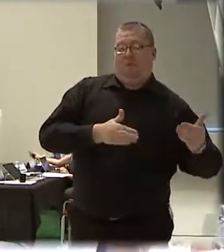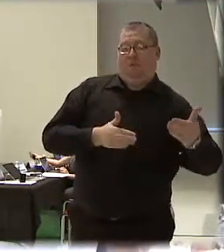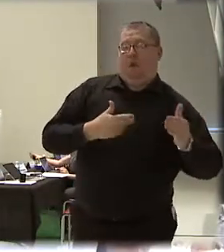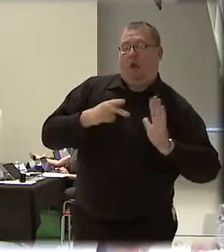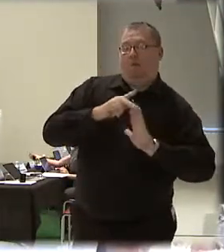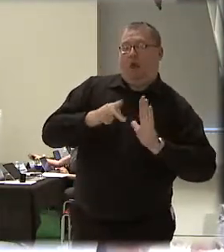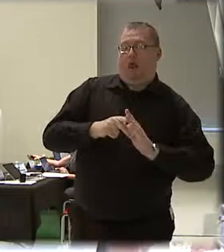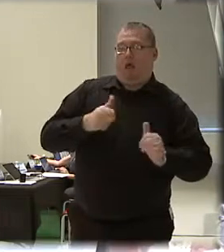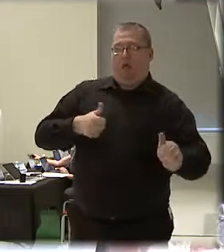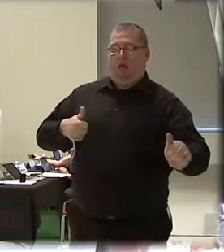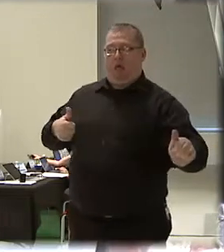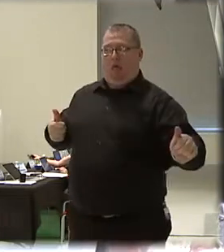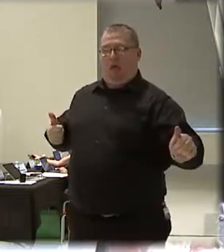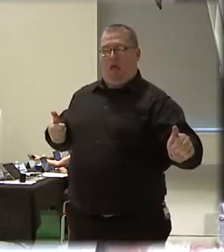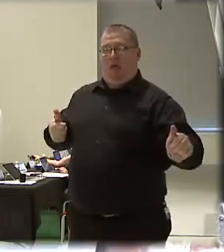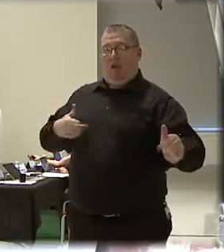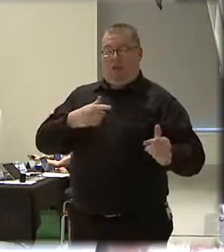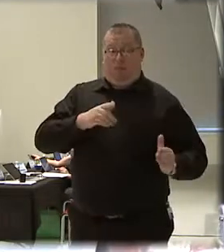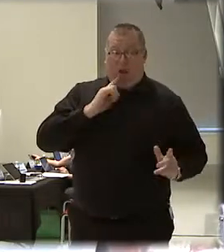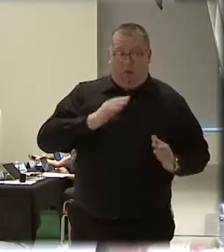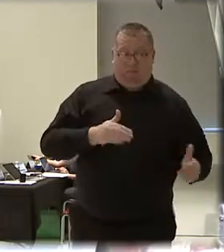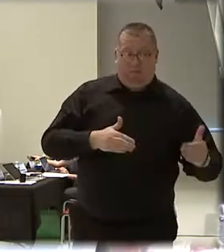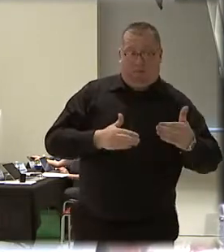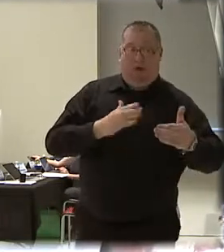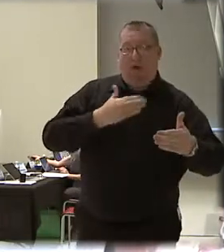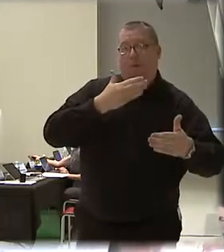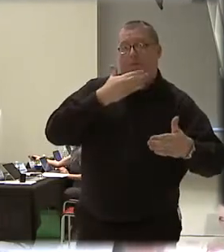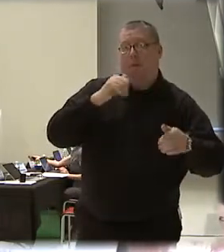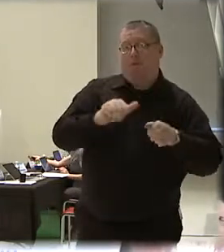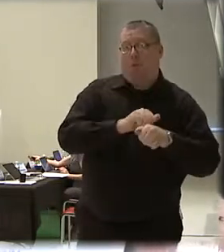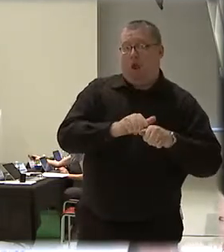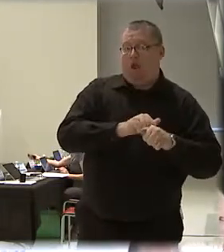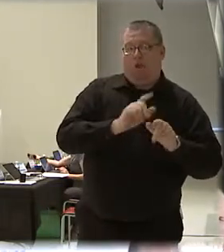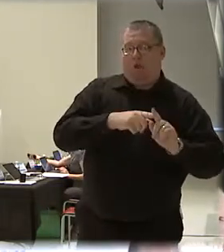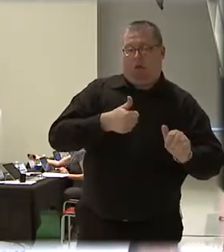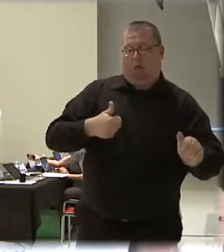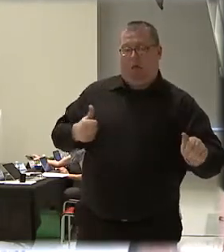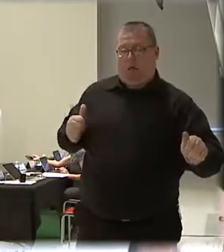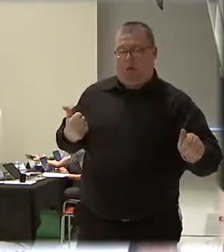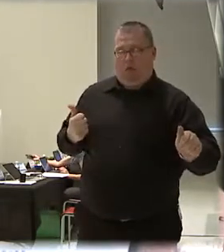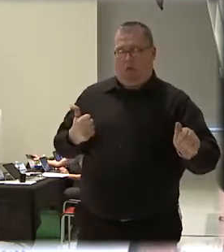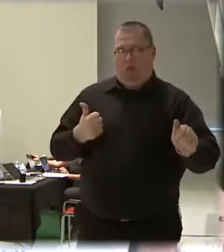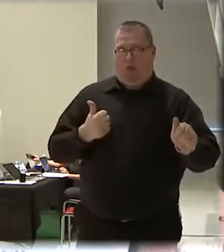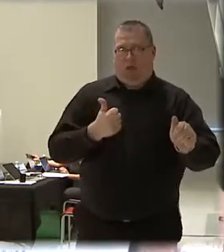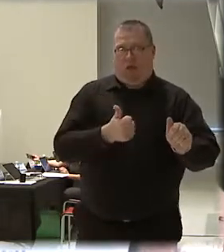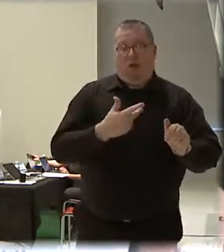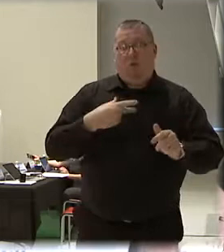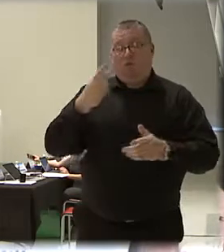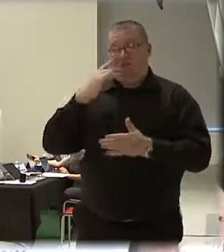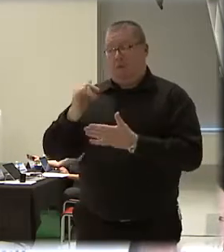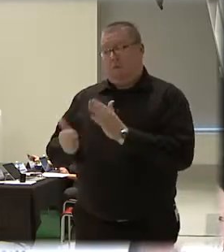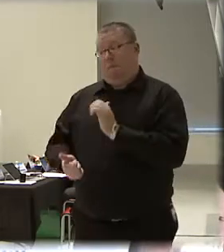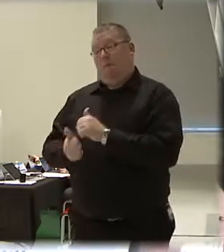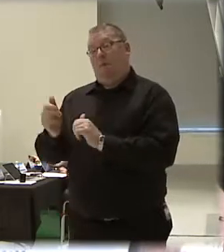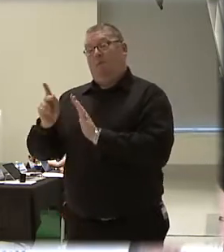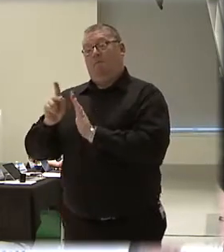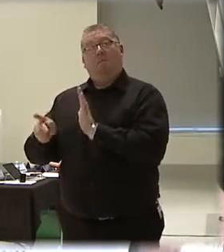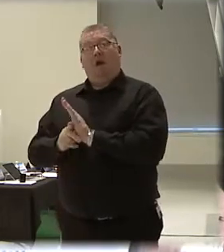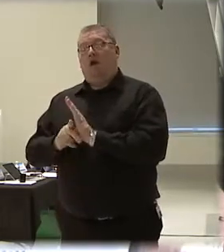adopting this are ahead of best practices policy. A lot of the policy is being developed by commercial entities right now,